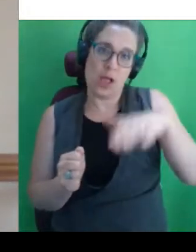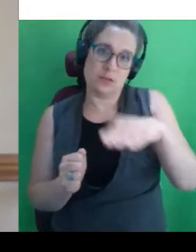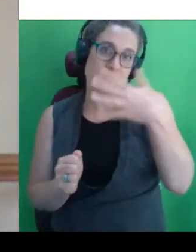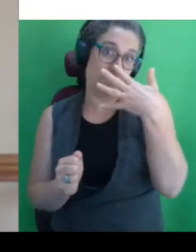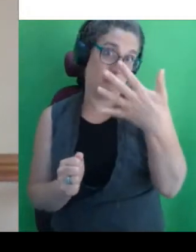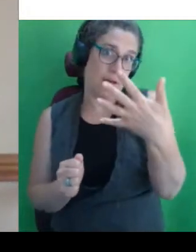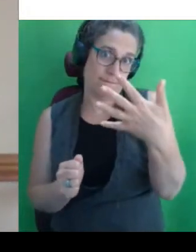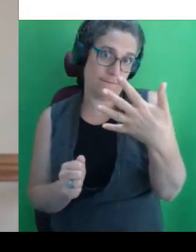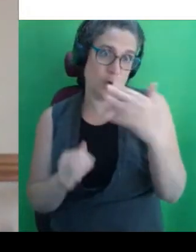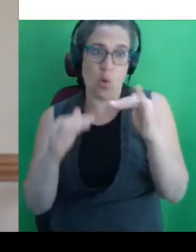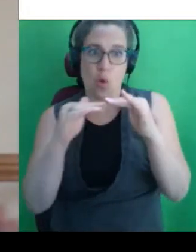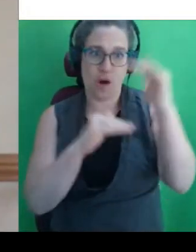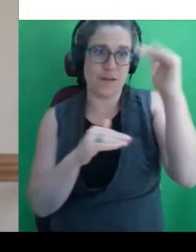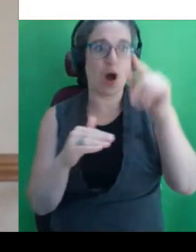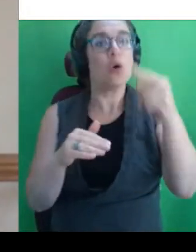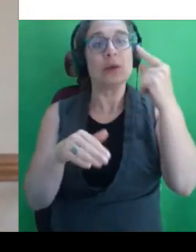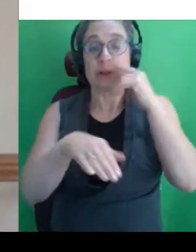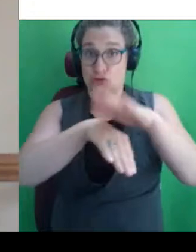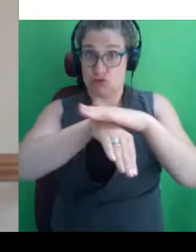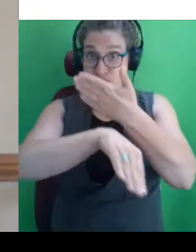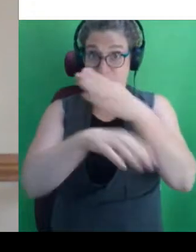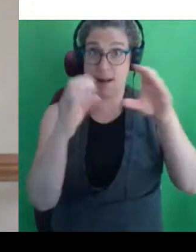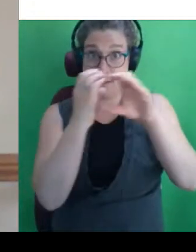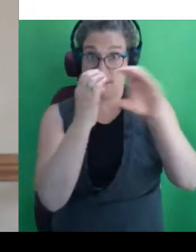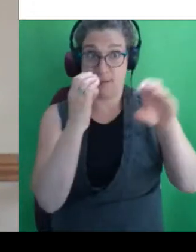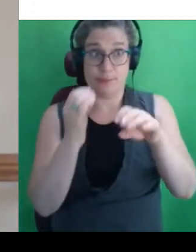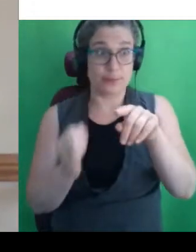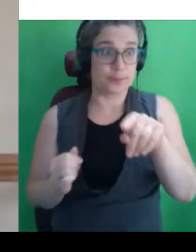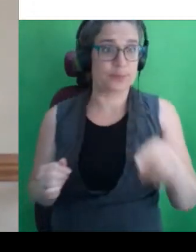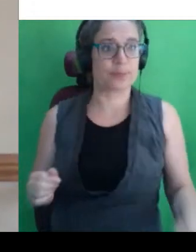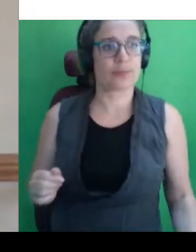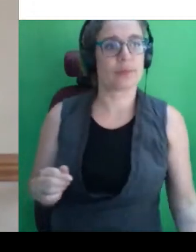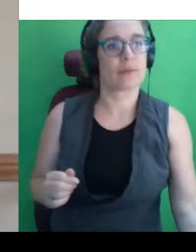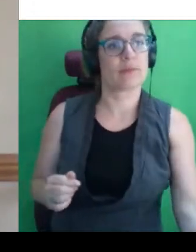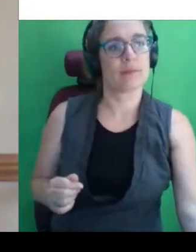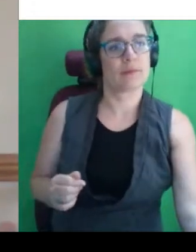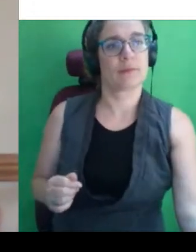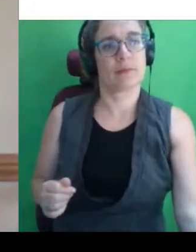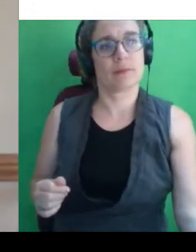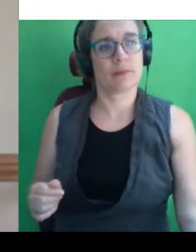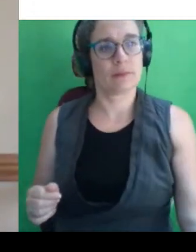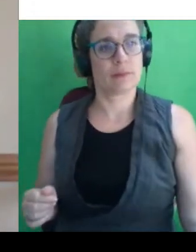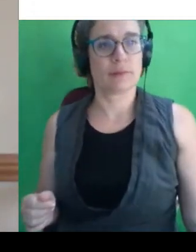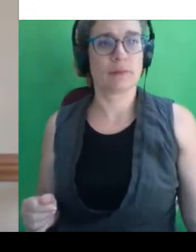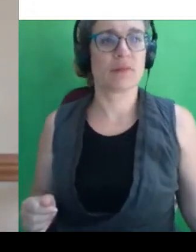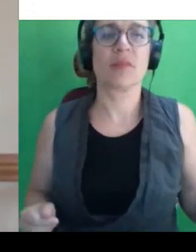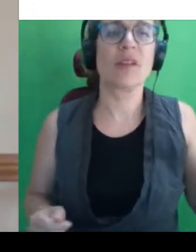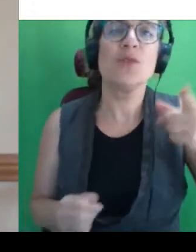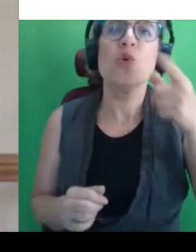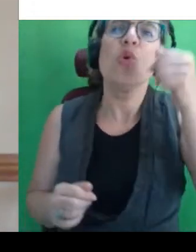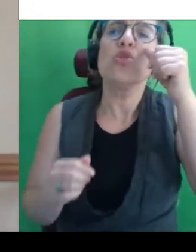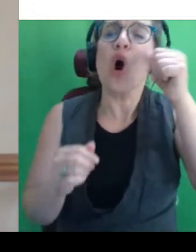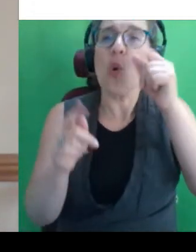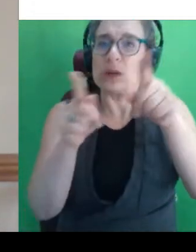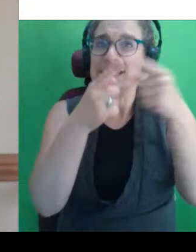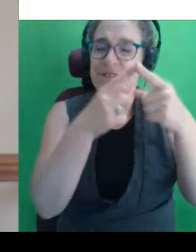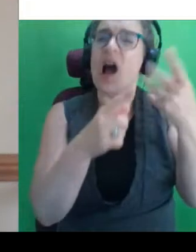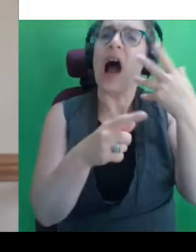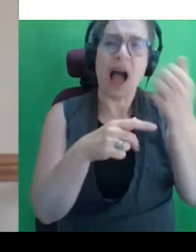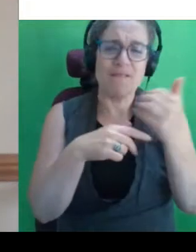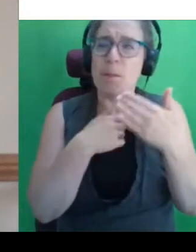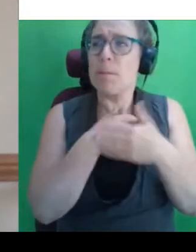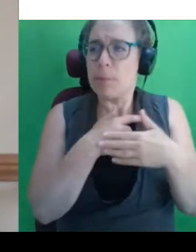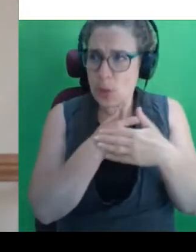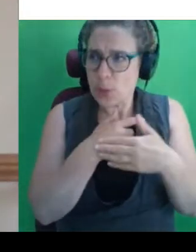green air chamber, but if any of you are familiar with the different ones that are available, there's also a blue one for